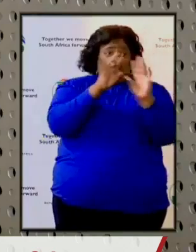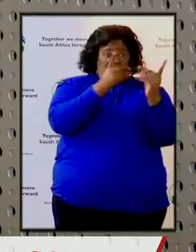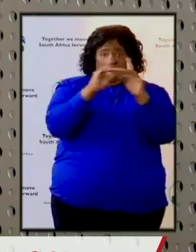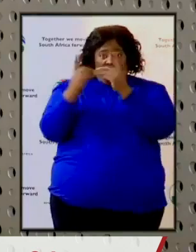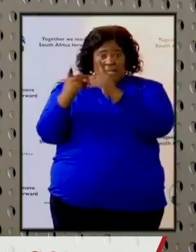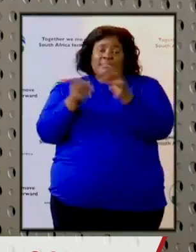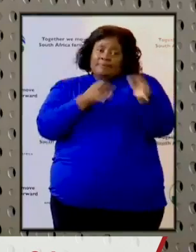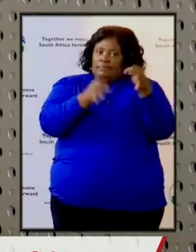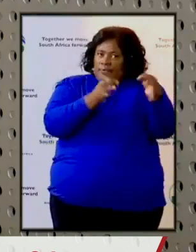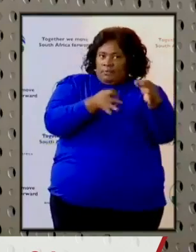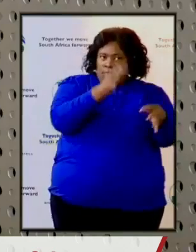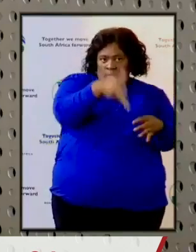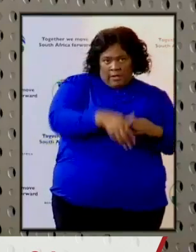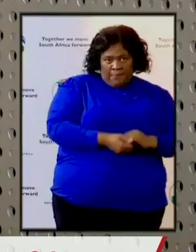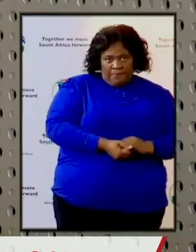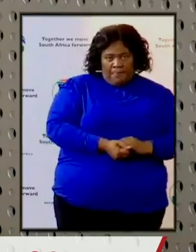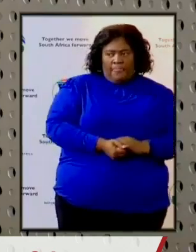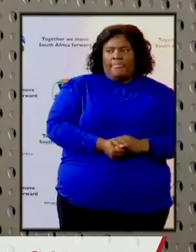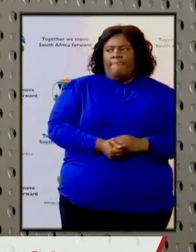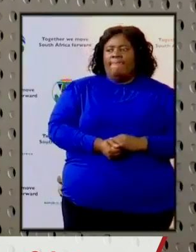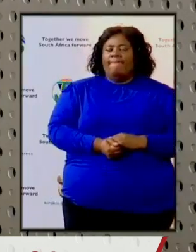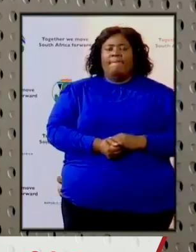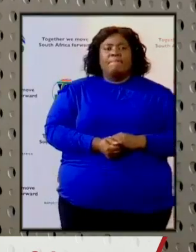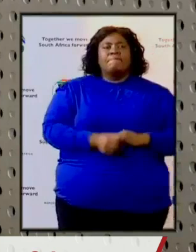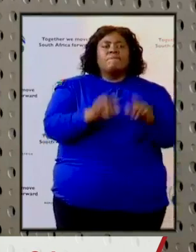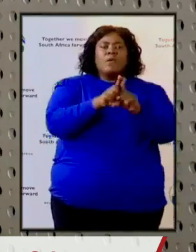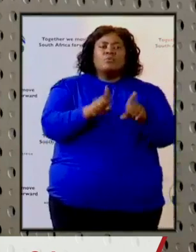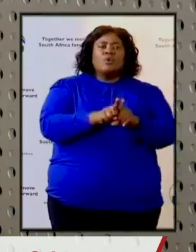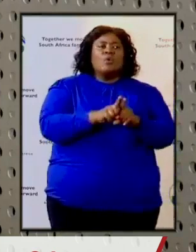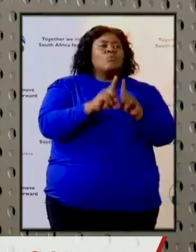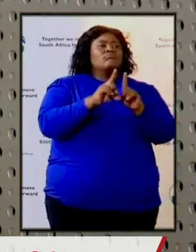TV no broadcaster